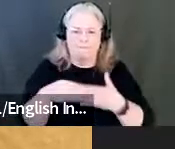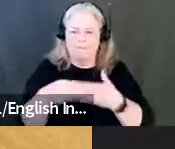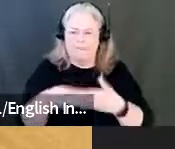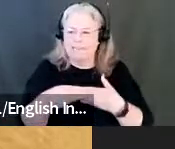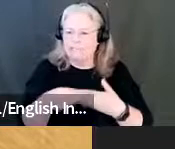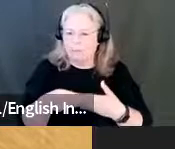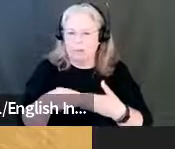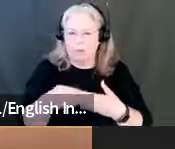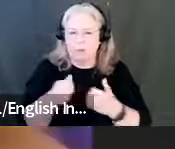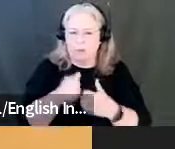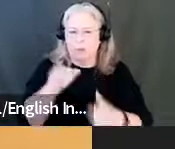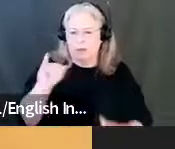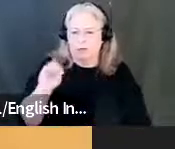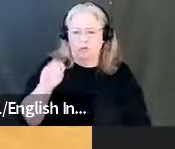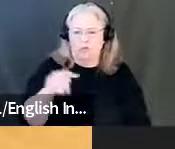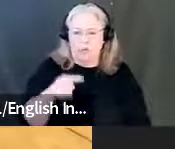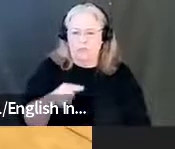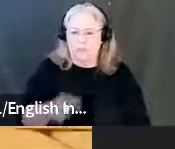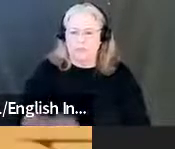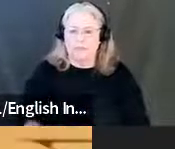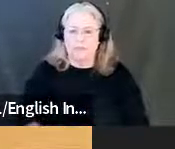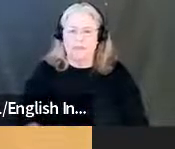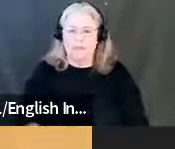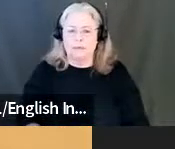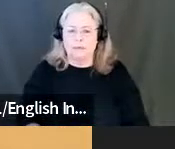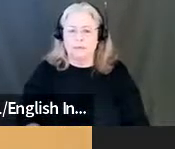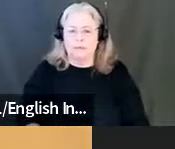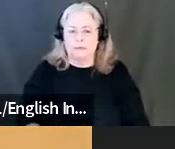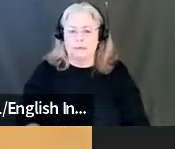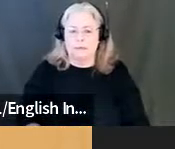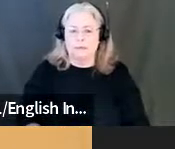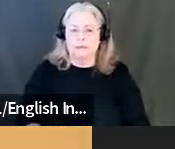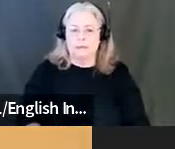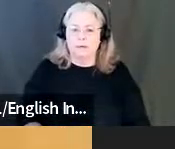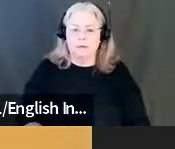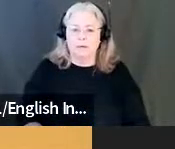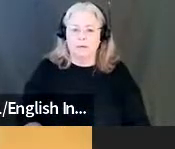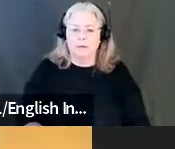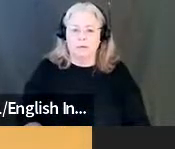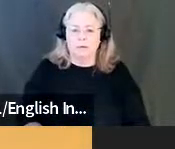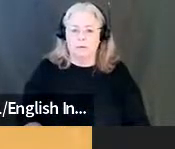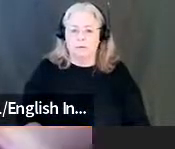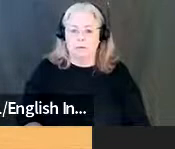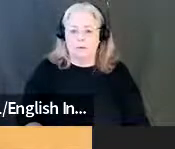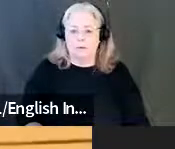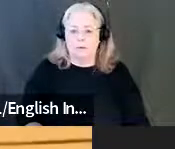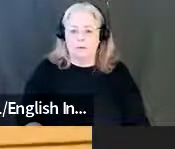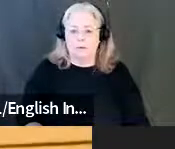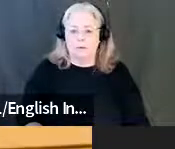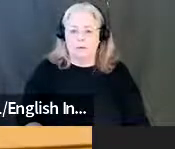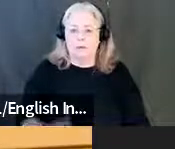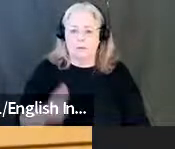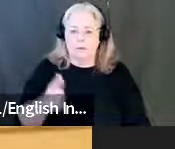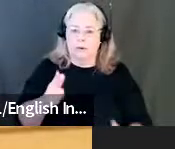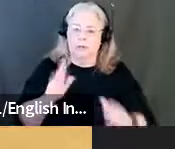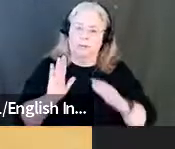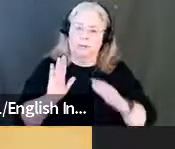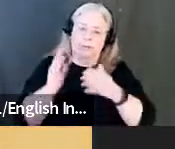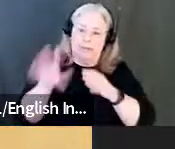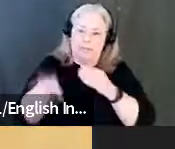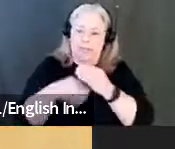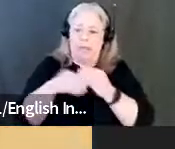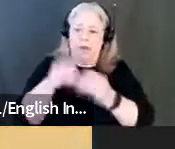with these joints. So now I'm going to go ahead and put my arm trough on here.